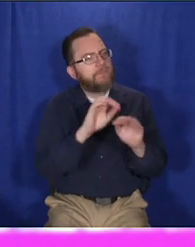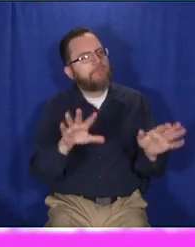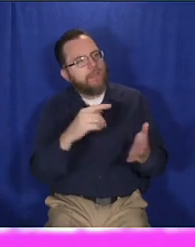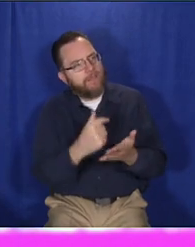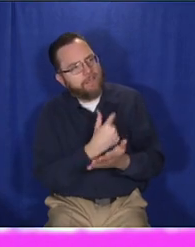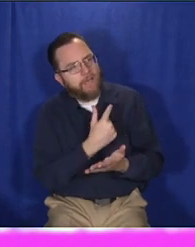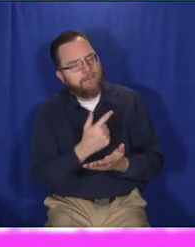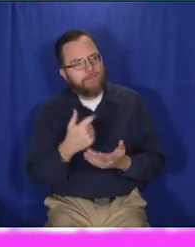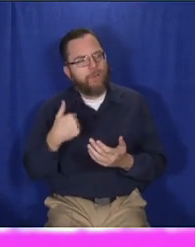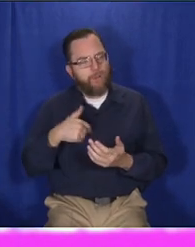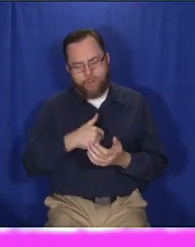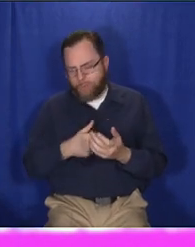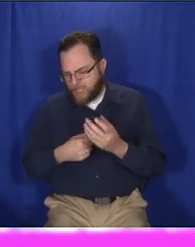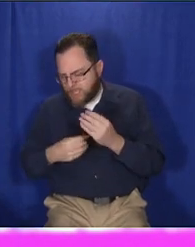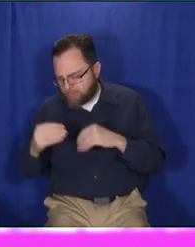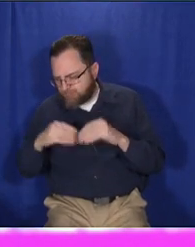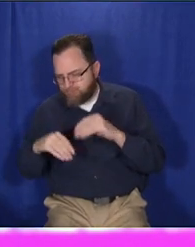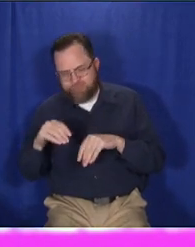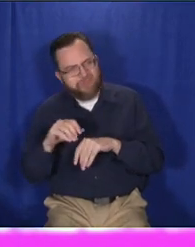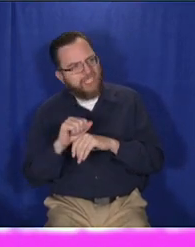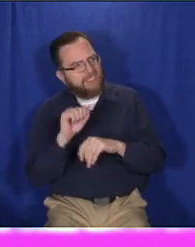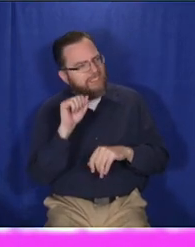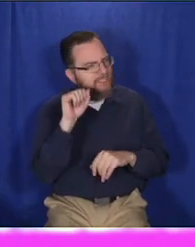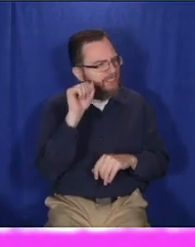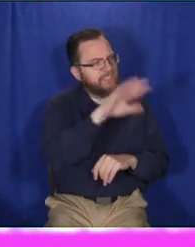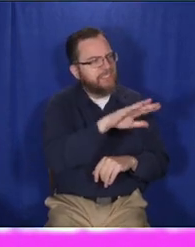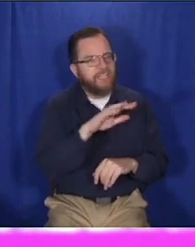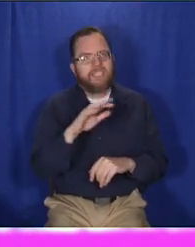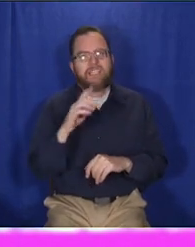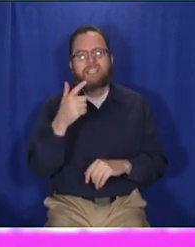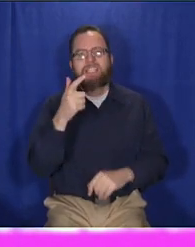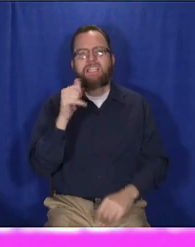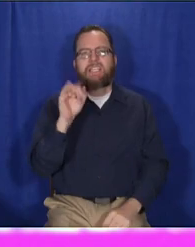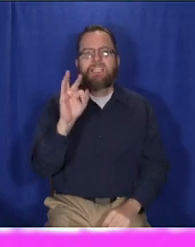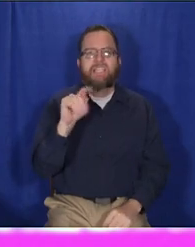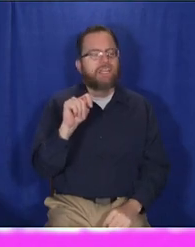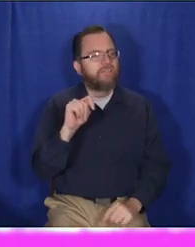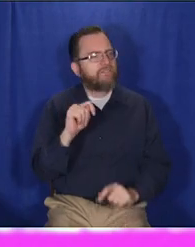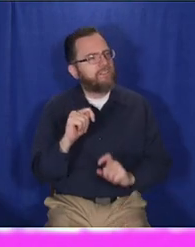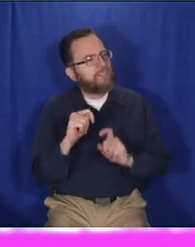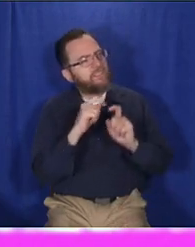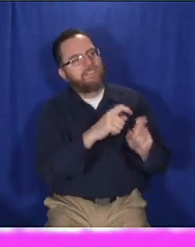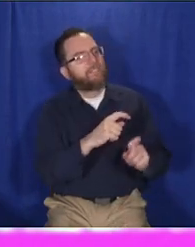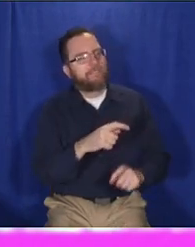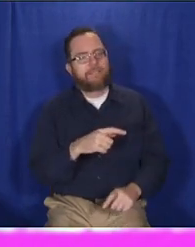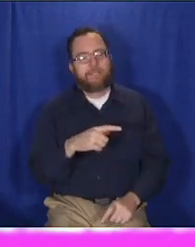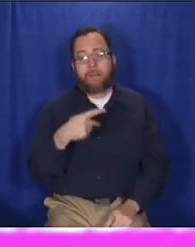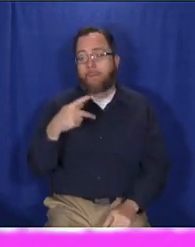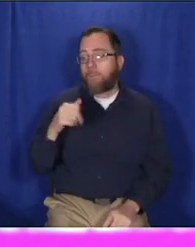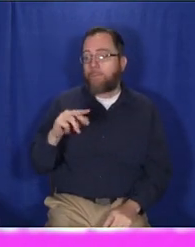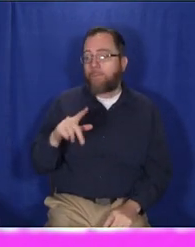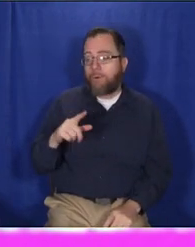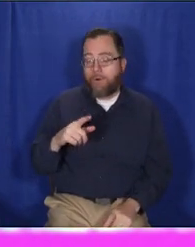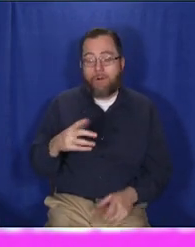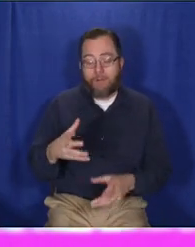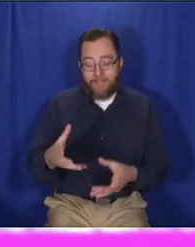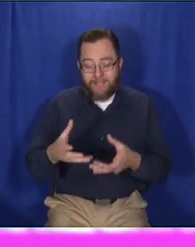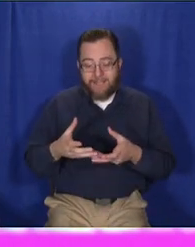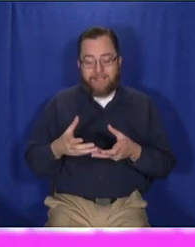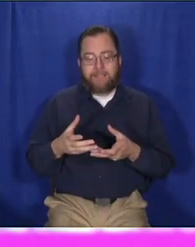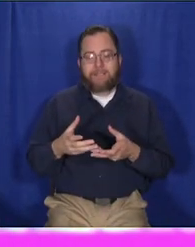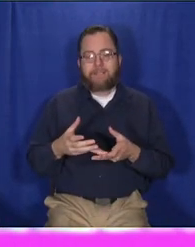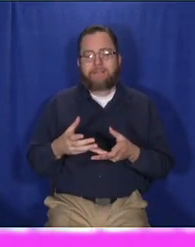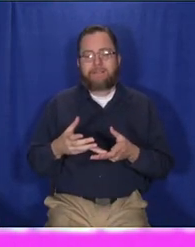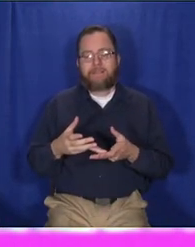it. He adds all these disclaimers. He's not just thankful for their generosity, though. He's excited about what this means